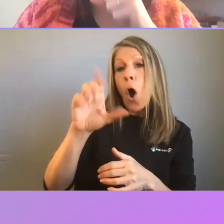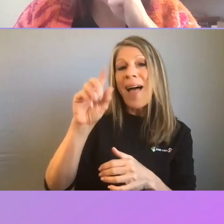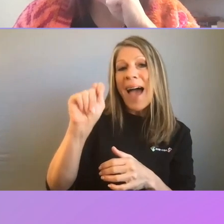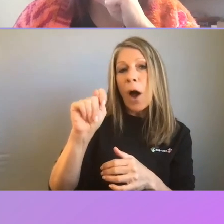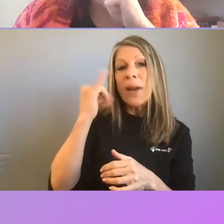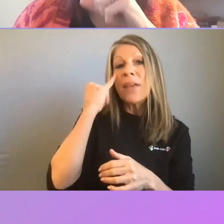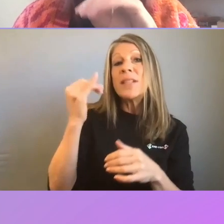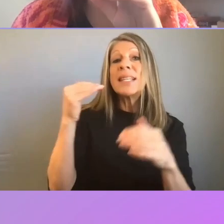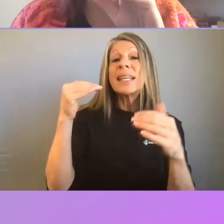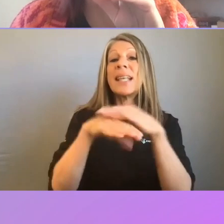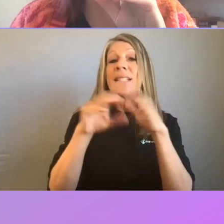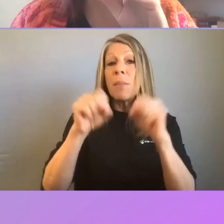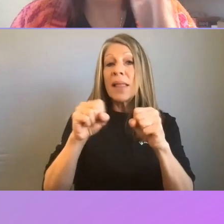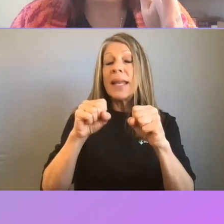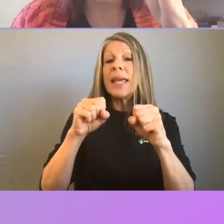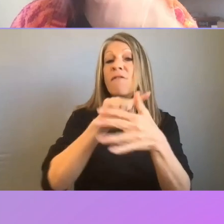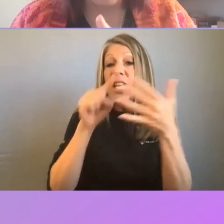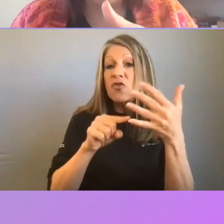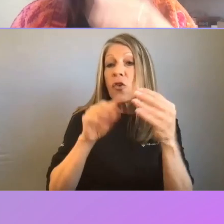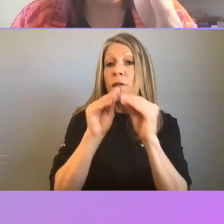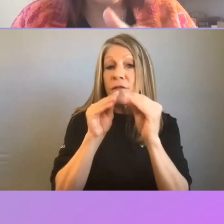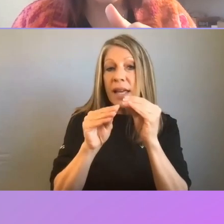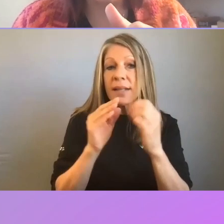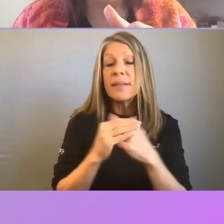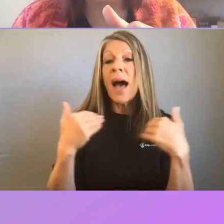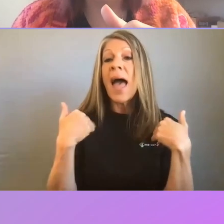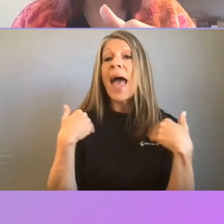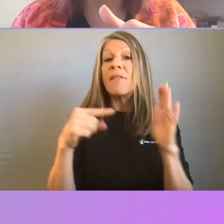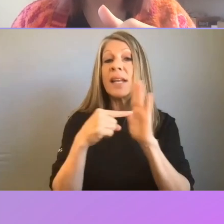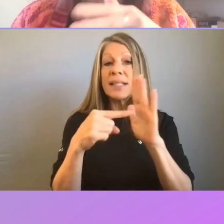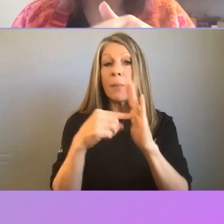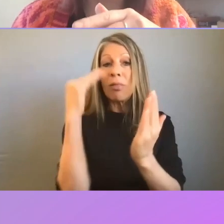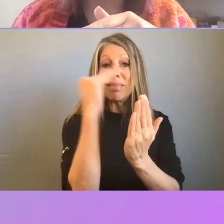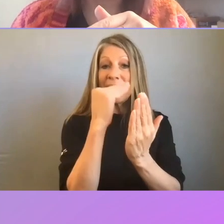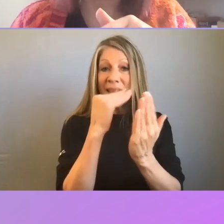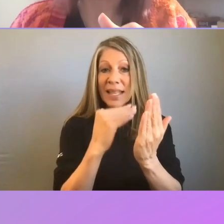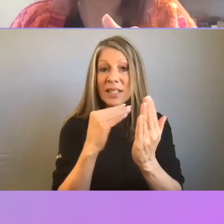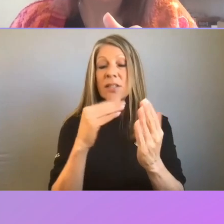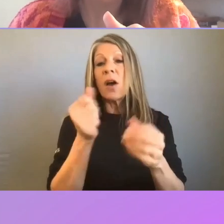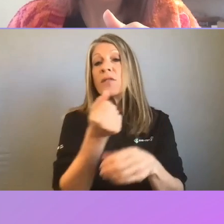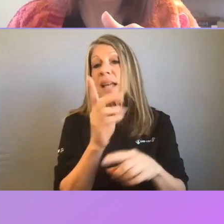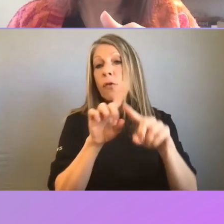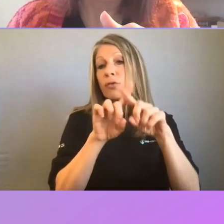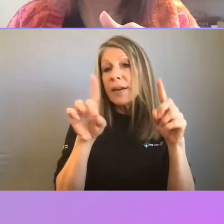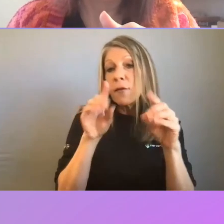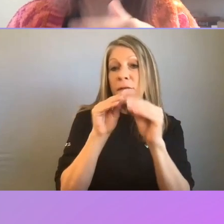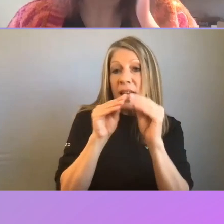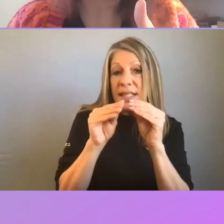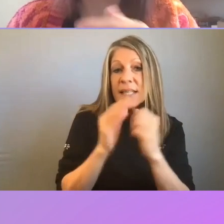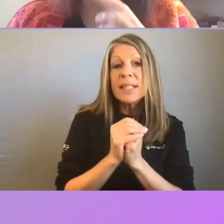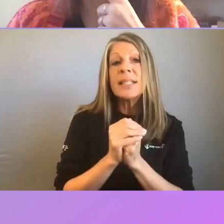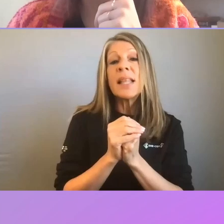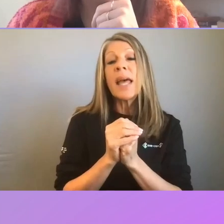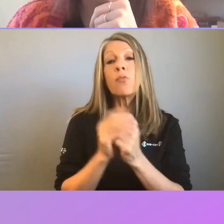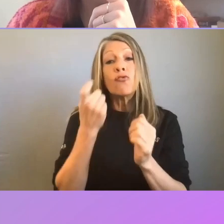or a fix. I have an example list of several different accessibility fixes that were